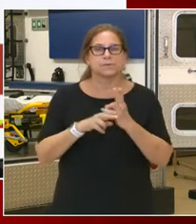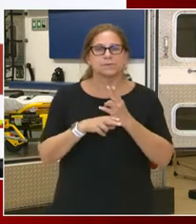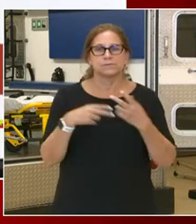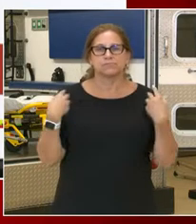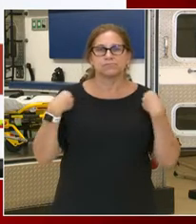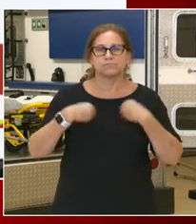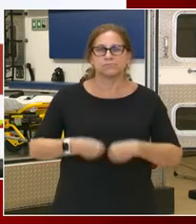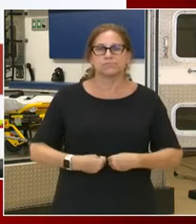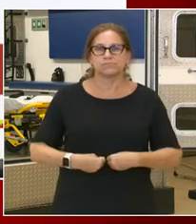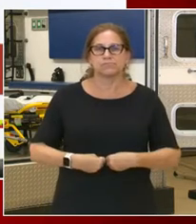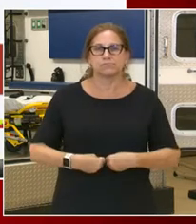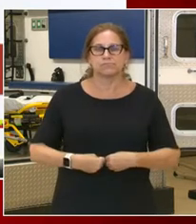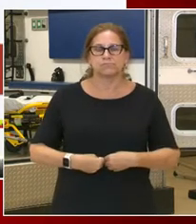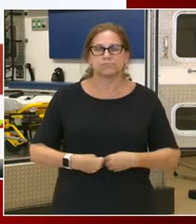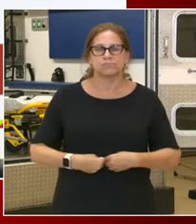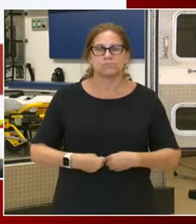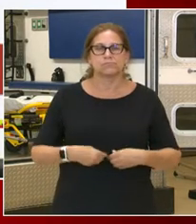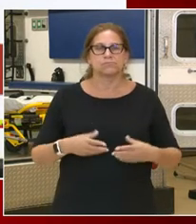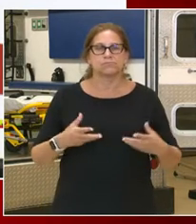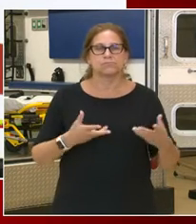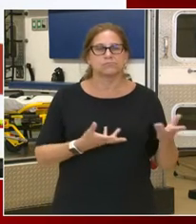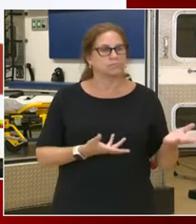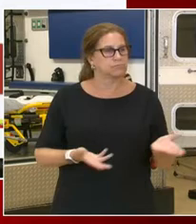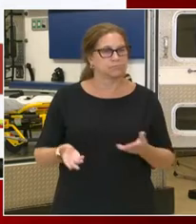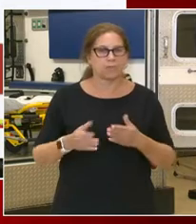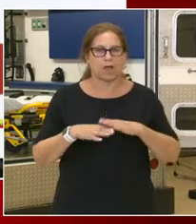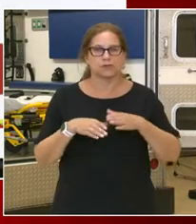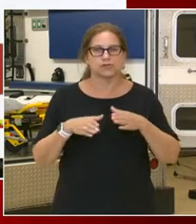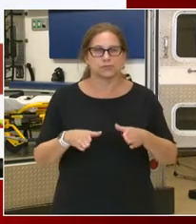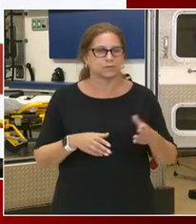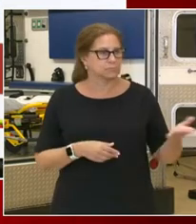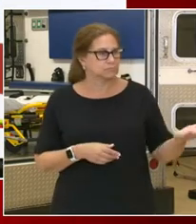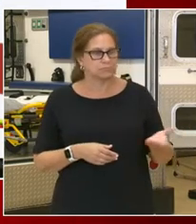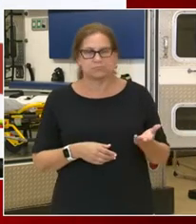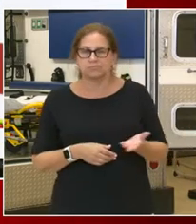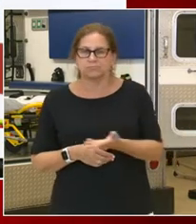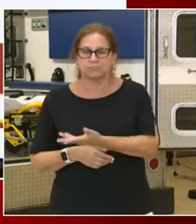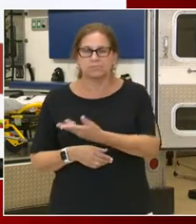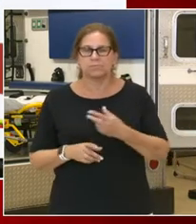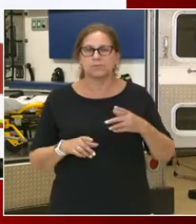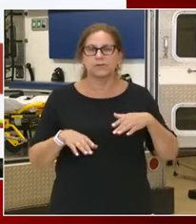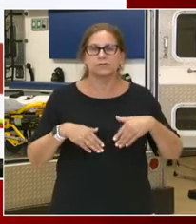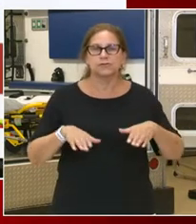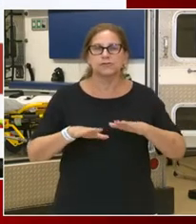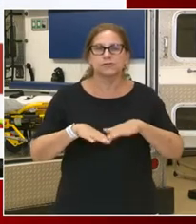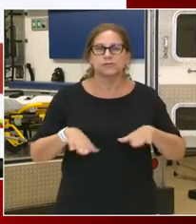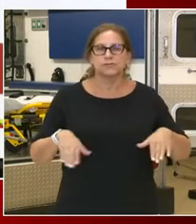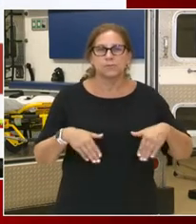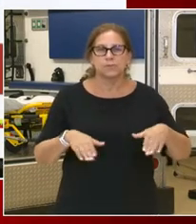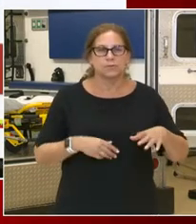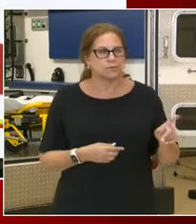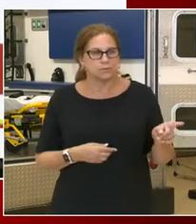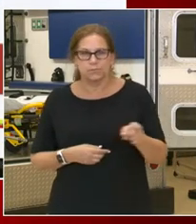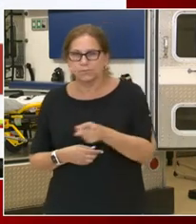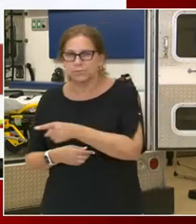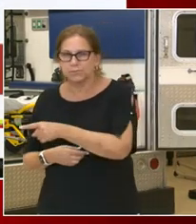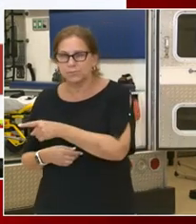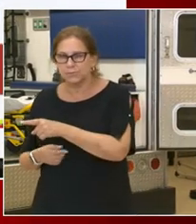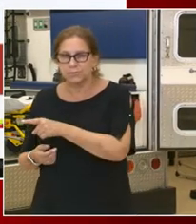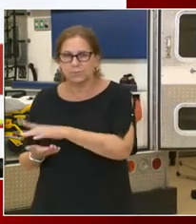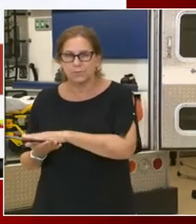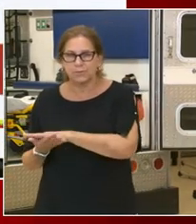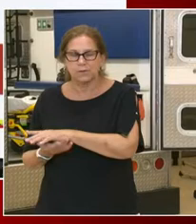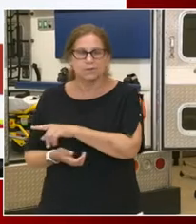$6.1 million for a new microtransit program for schools within those safe passage areas in wards 7 and 8. That's